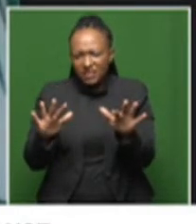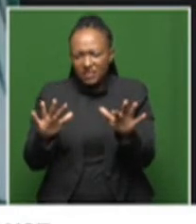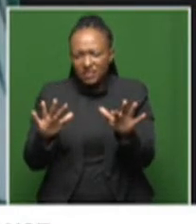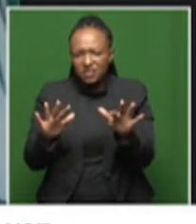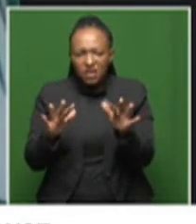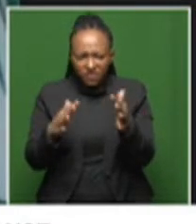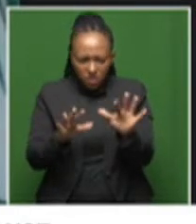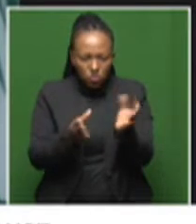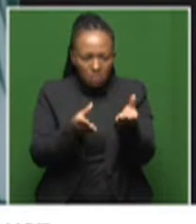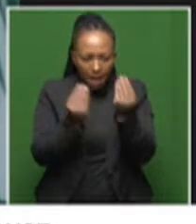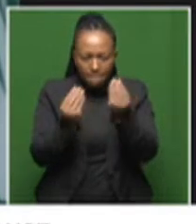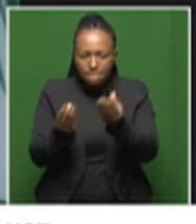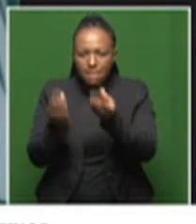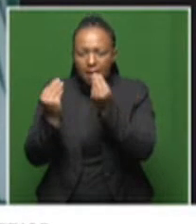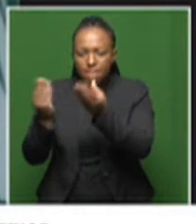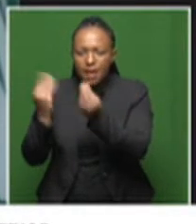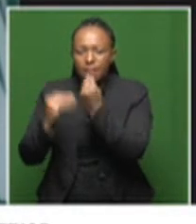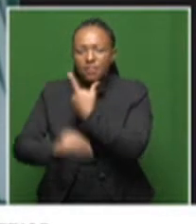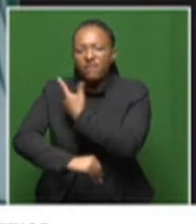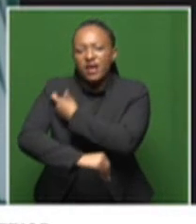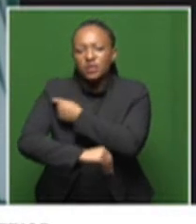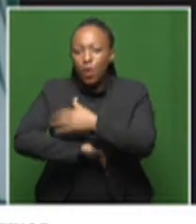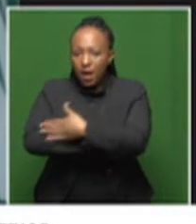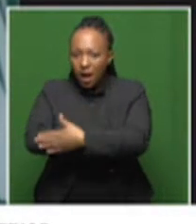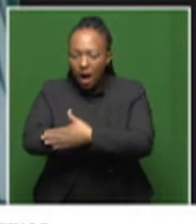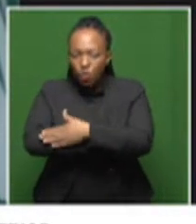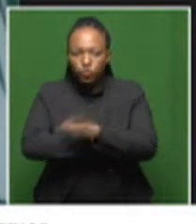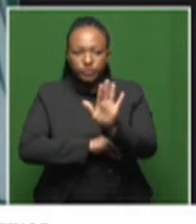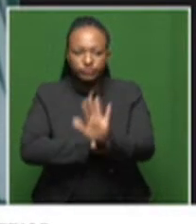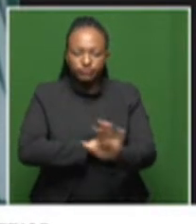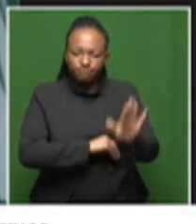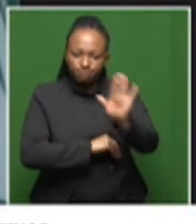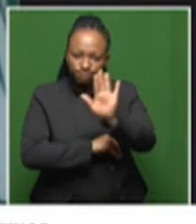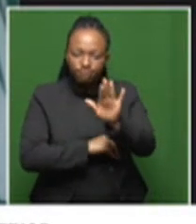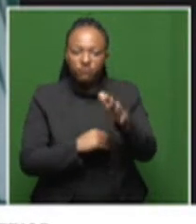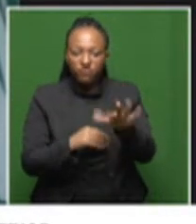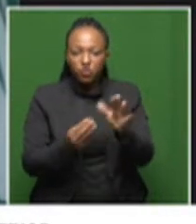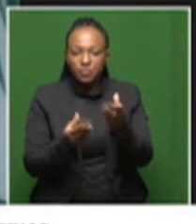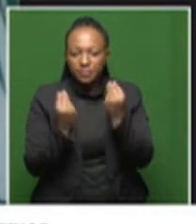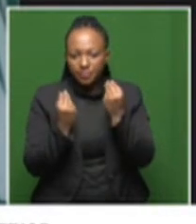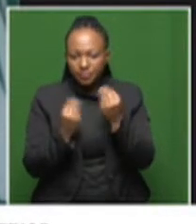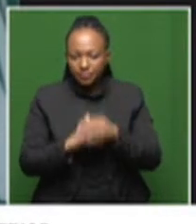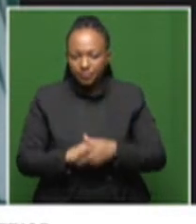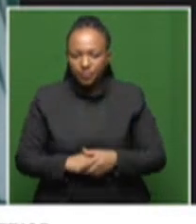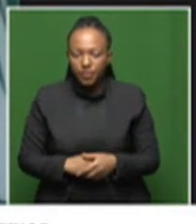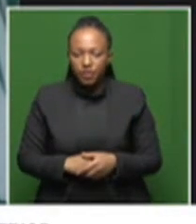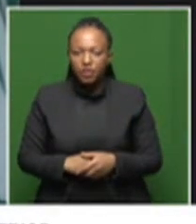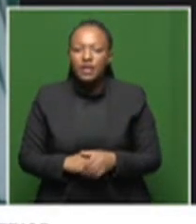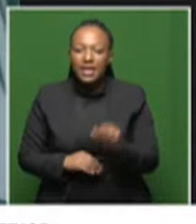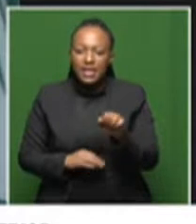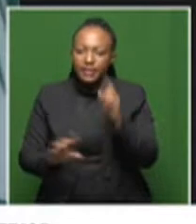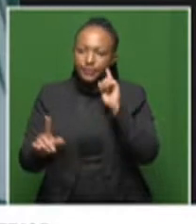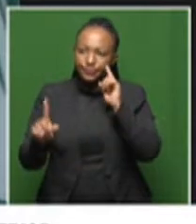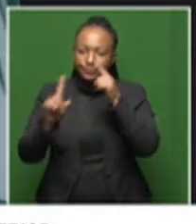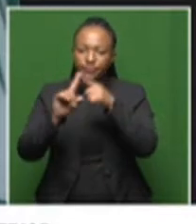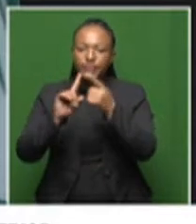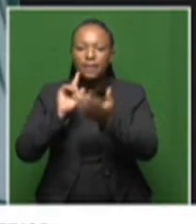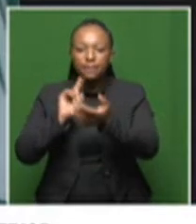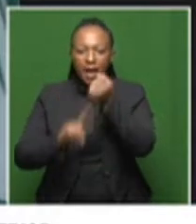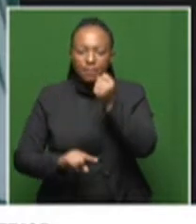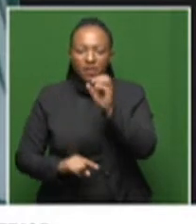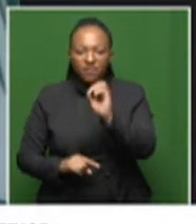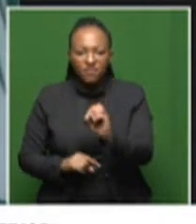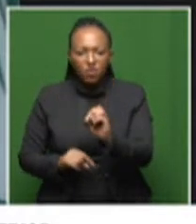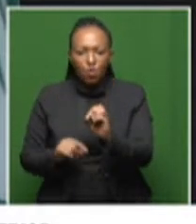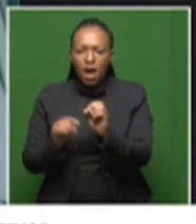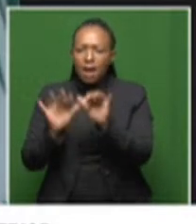the vaccinations or the vaccines across the country. Now, this is one of the milestones, and though we note that many people are saying